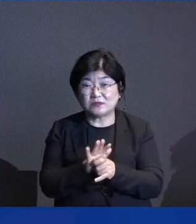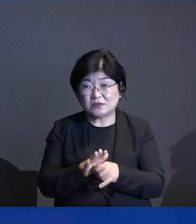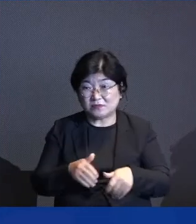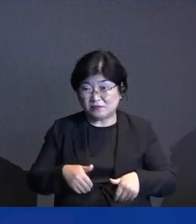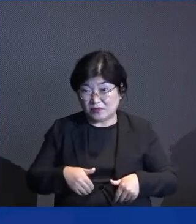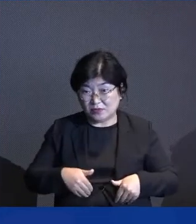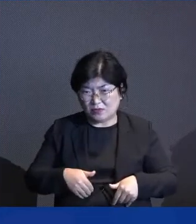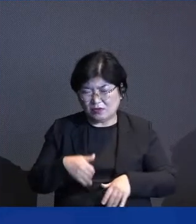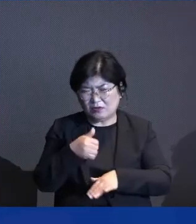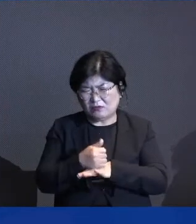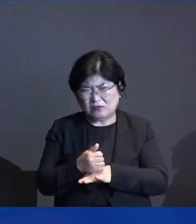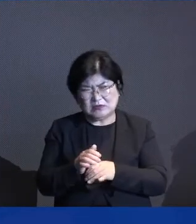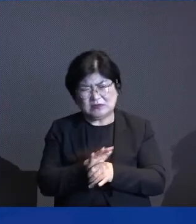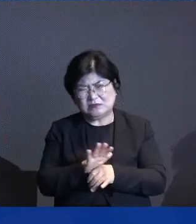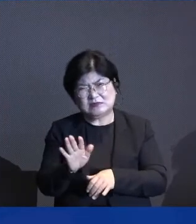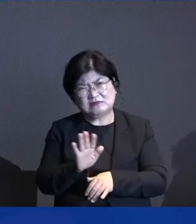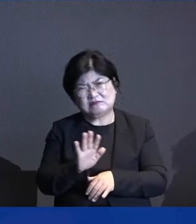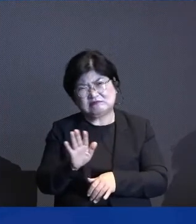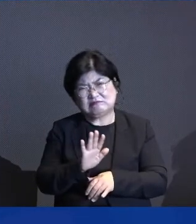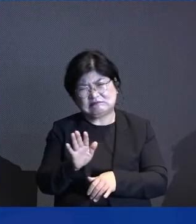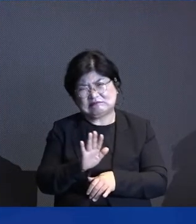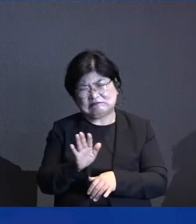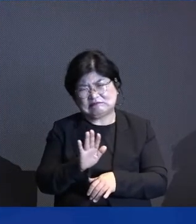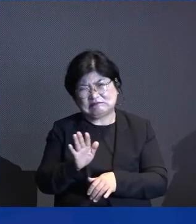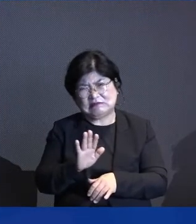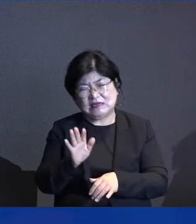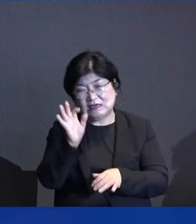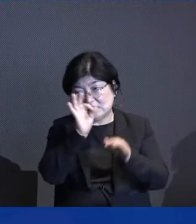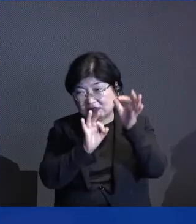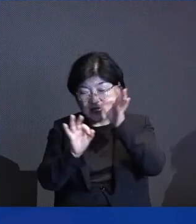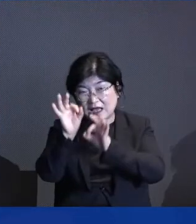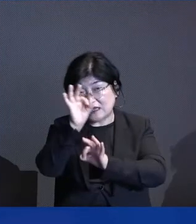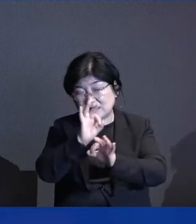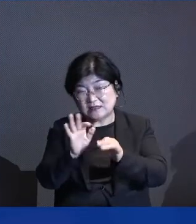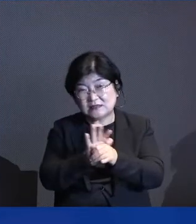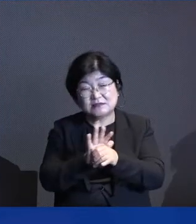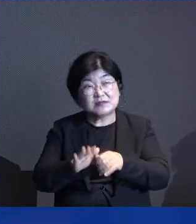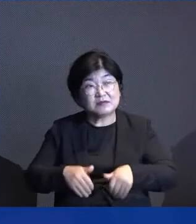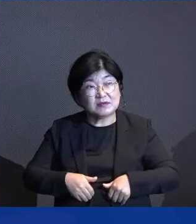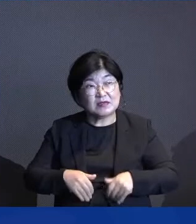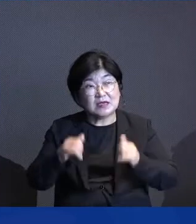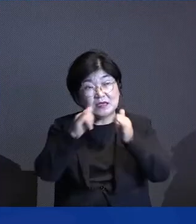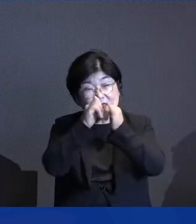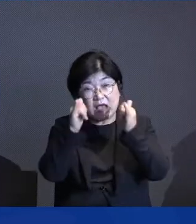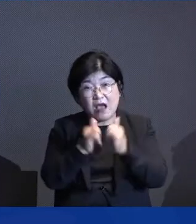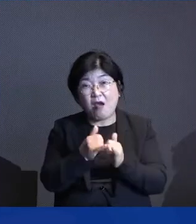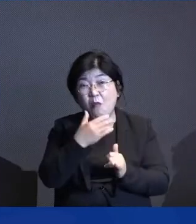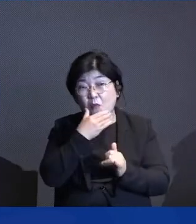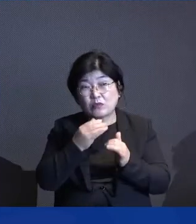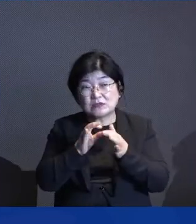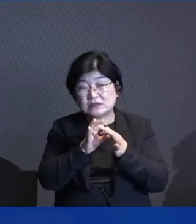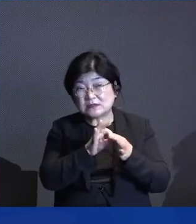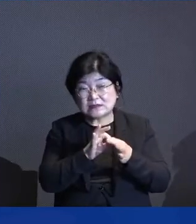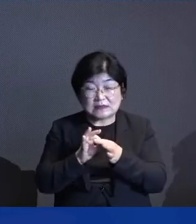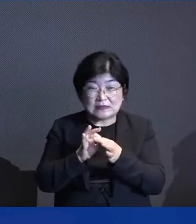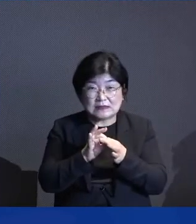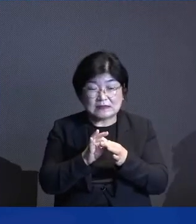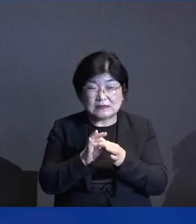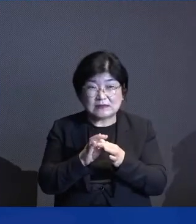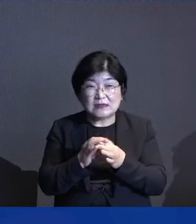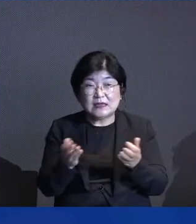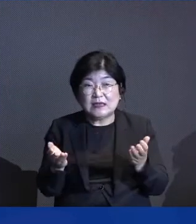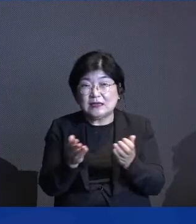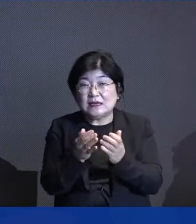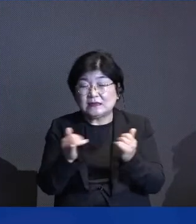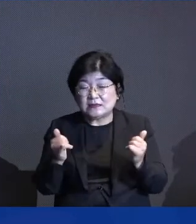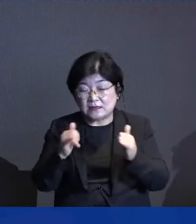I think in those cases, we really need to find out how can we, connect with them.